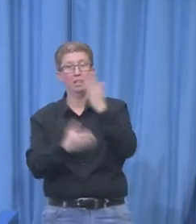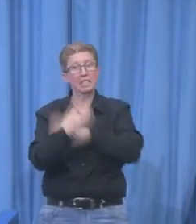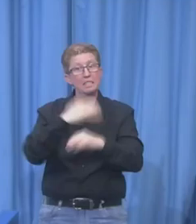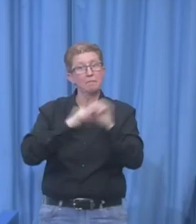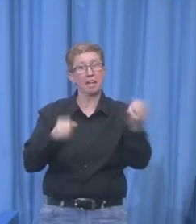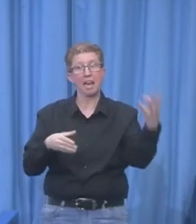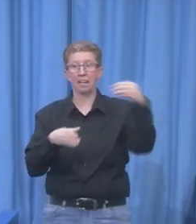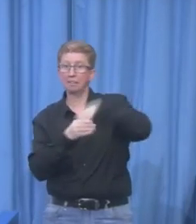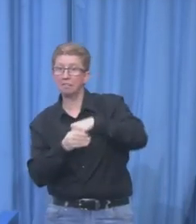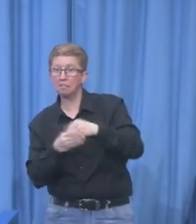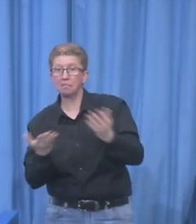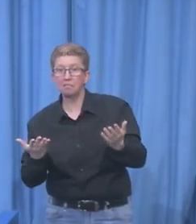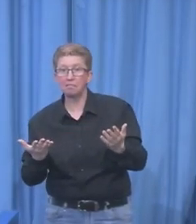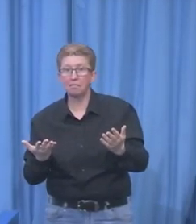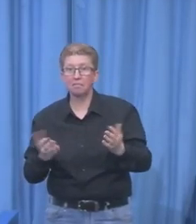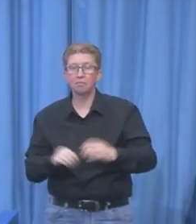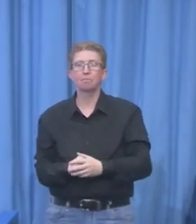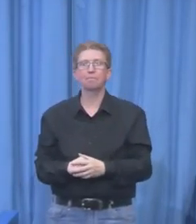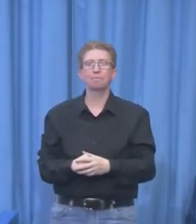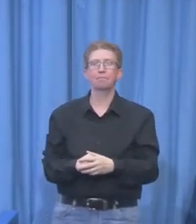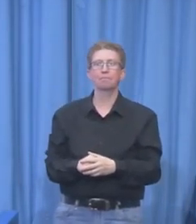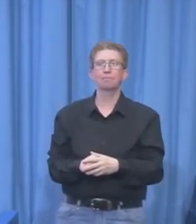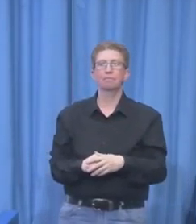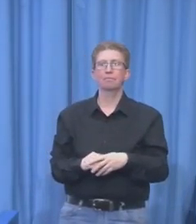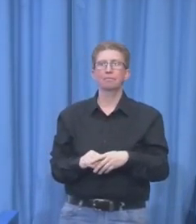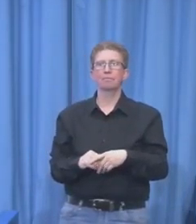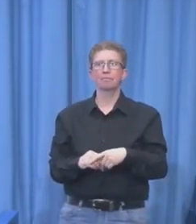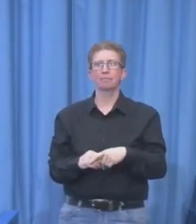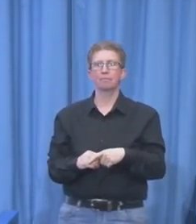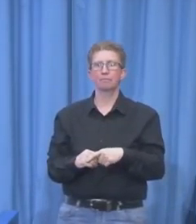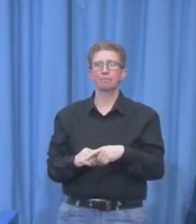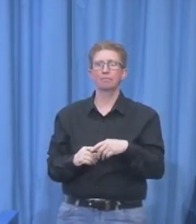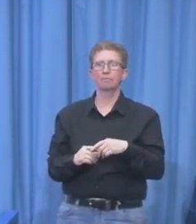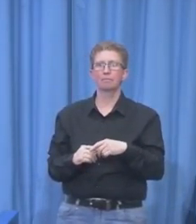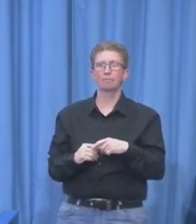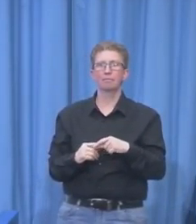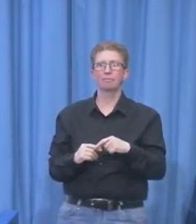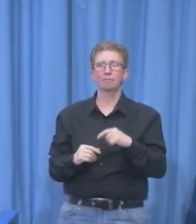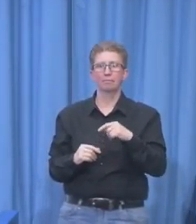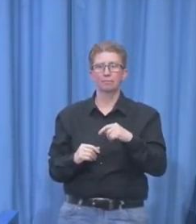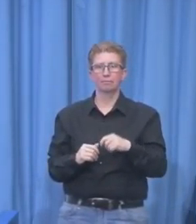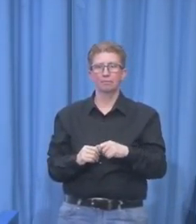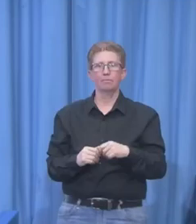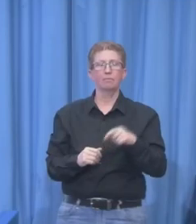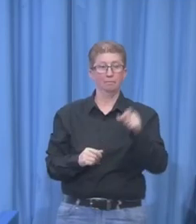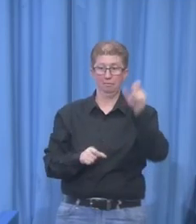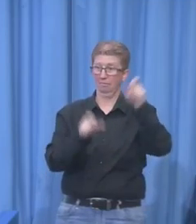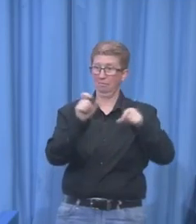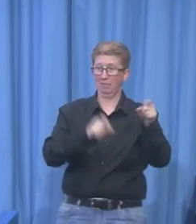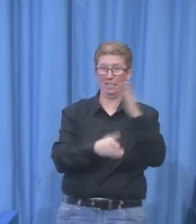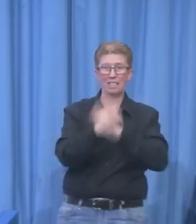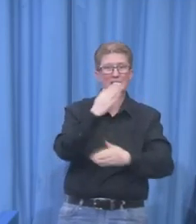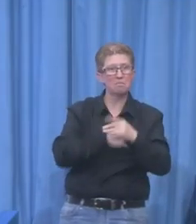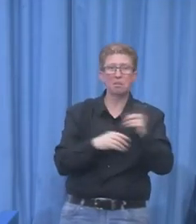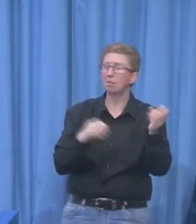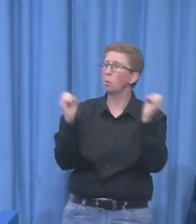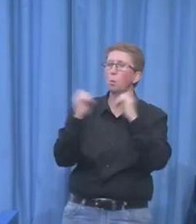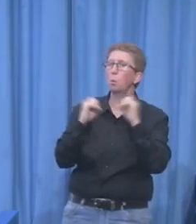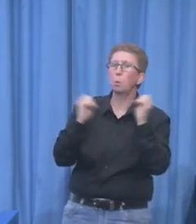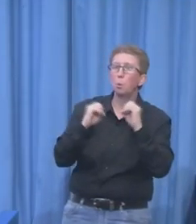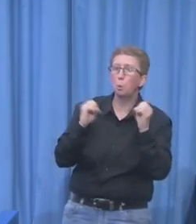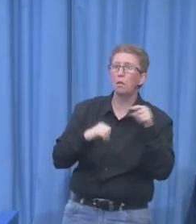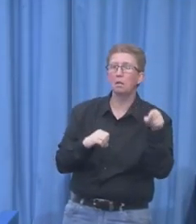they say, we want, please give us, bring us the candidates with disabilities, we want to hire them. But many times it's very hard to find